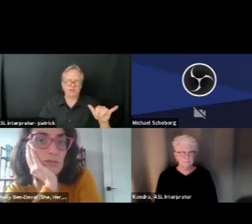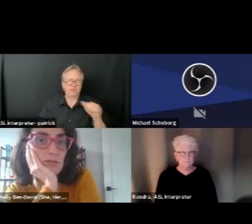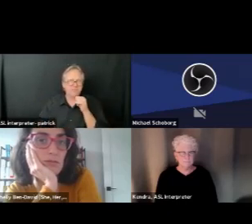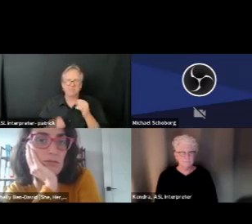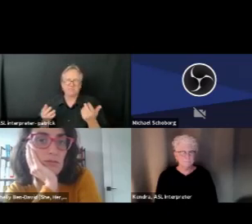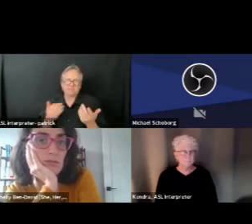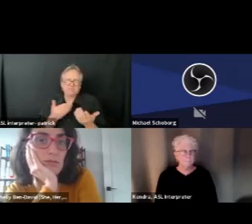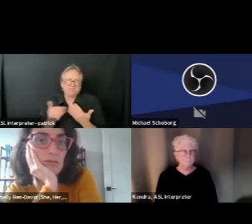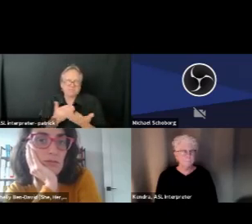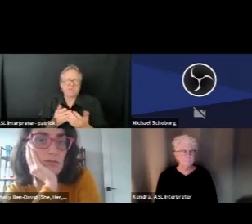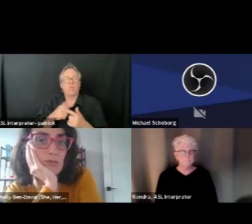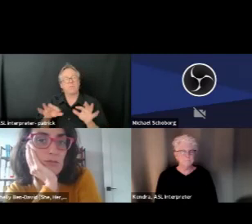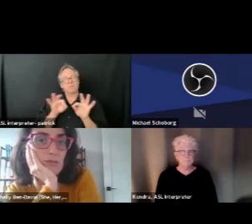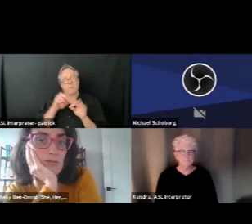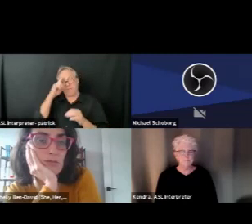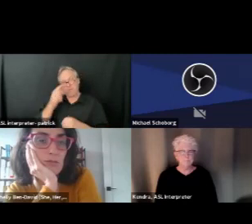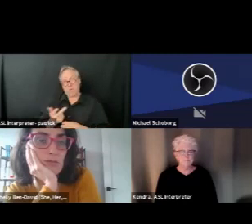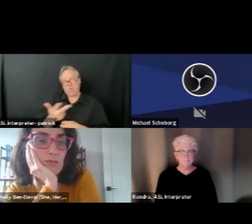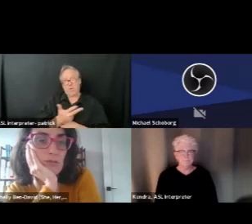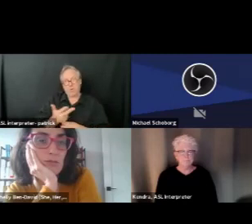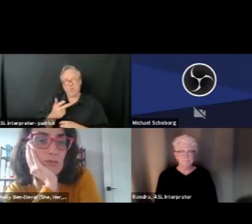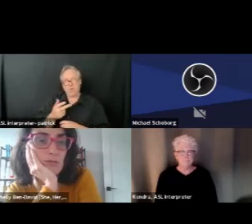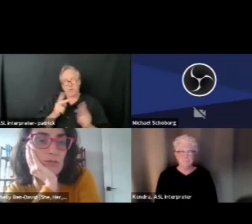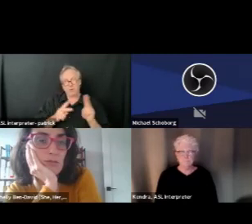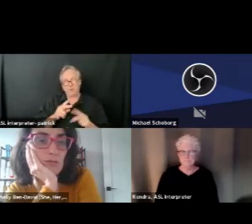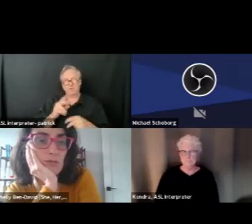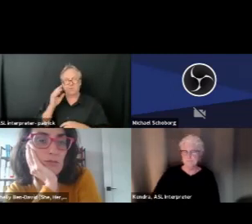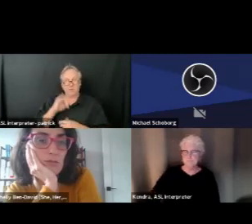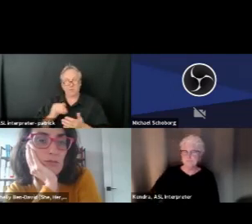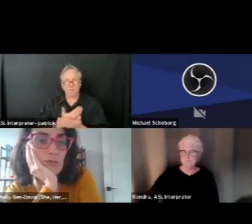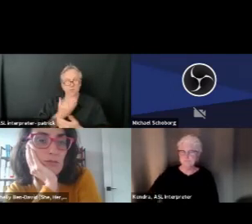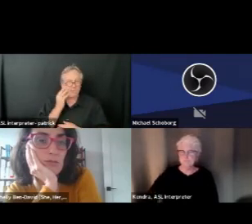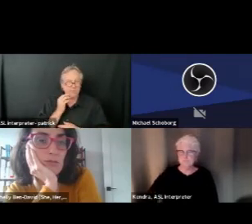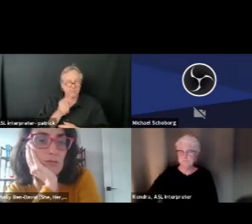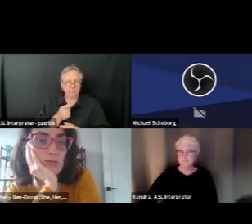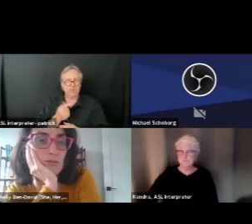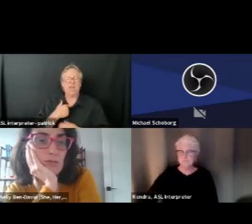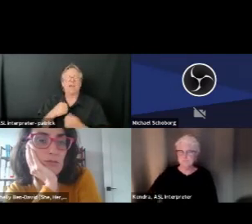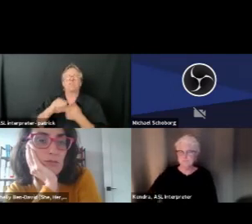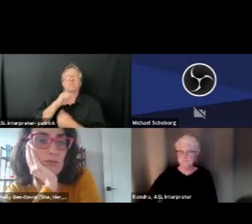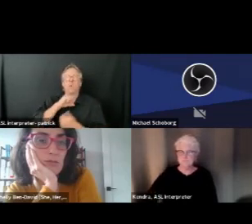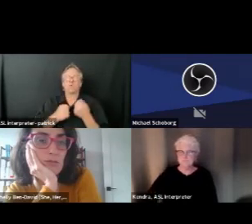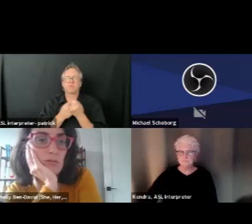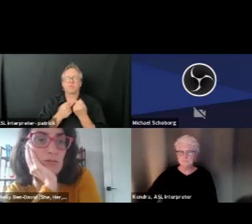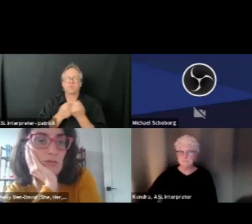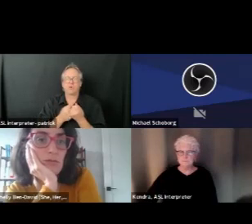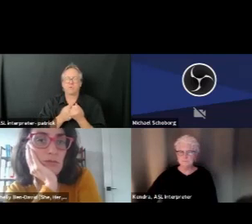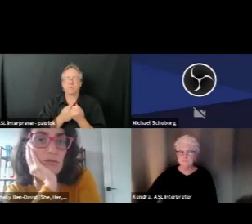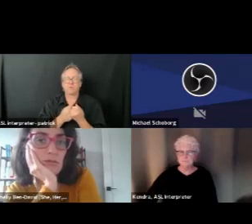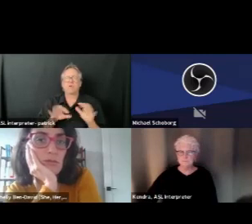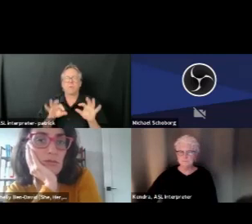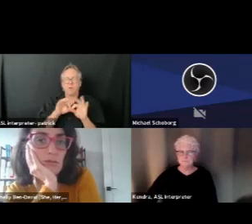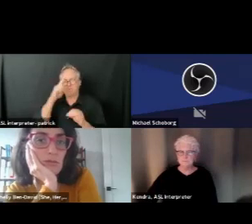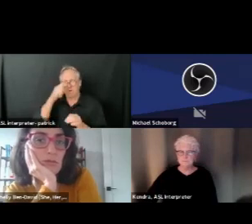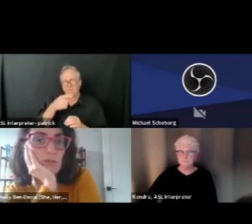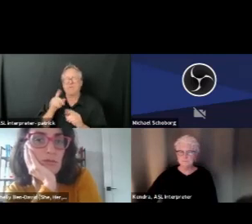at all. What mattered for those two experiences was having social support from people from their